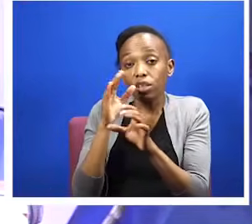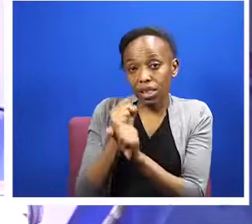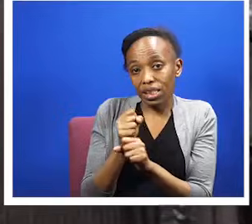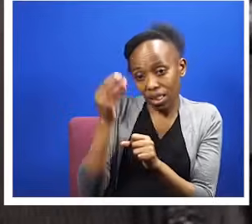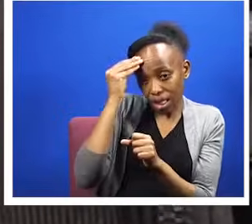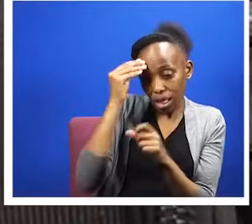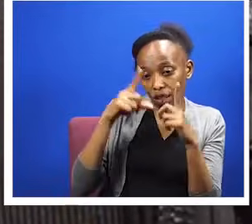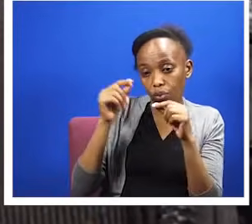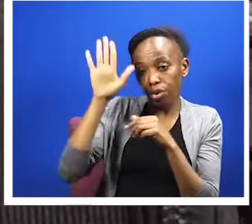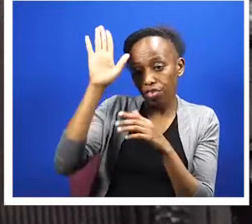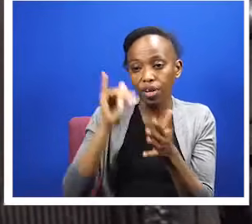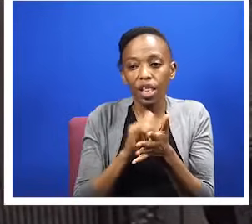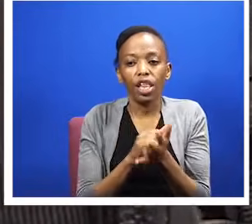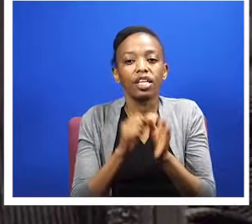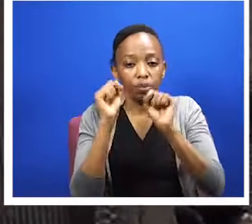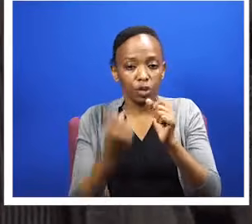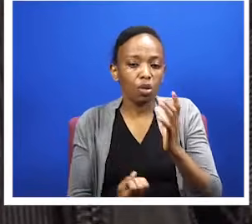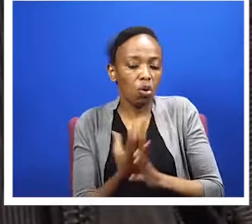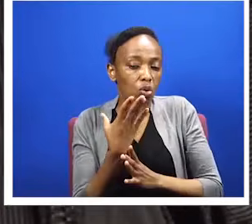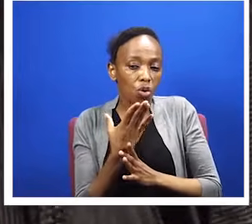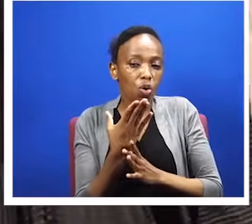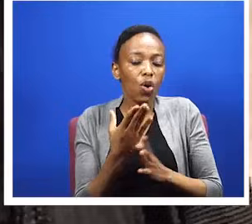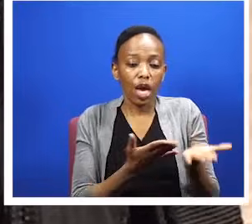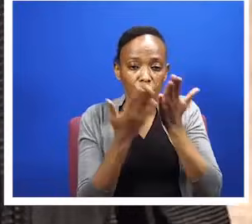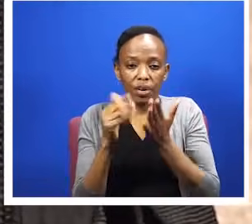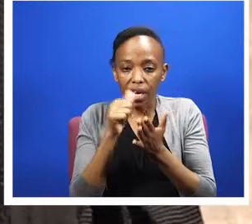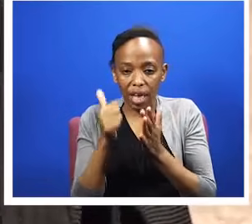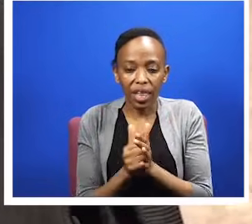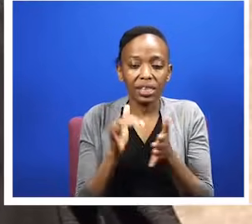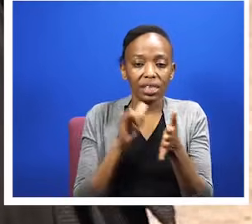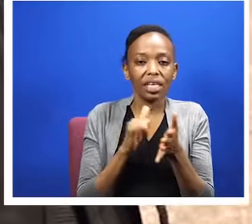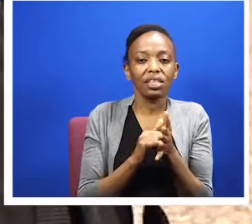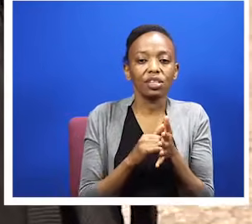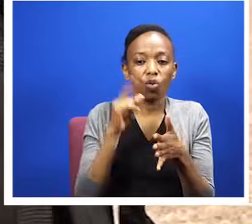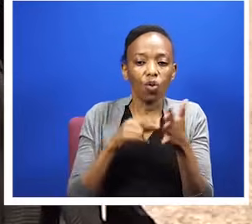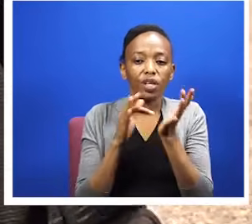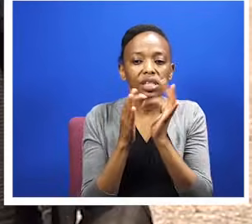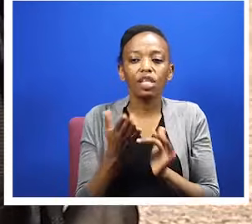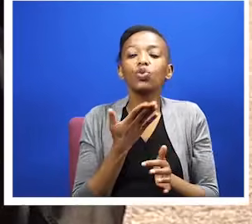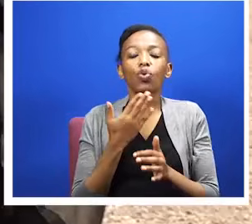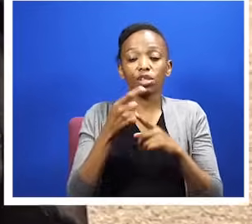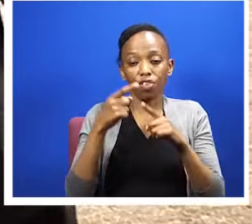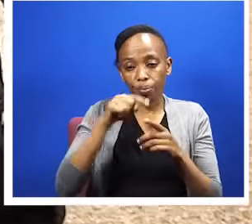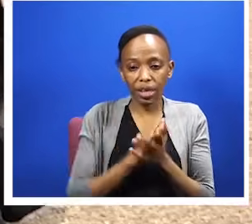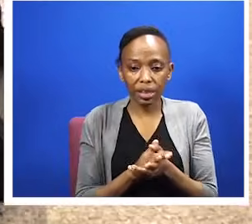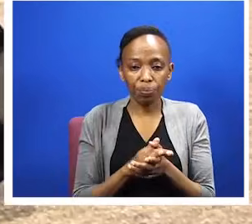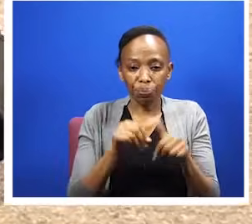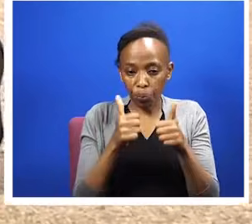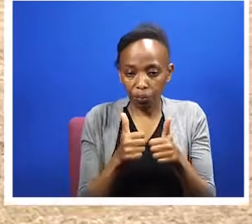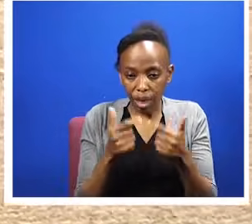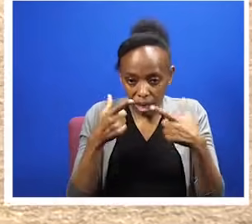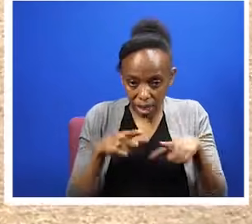learning his words so that we may grow and bring others to him. That is what Jesus wants from us. Well, let